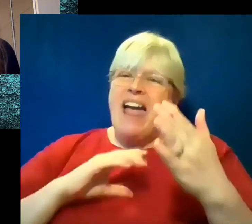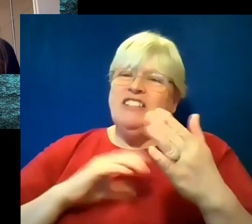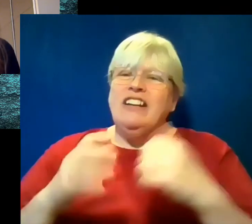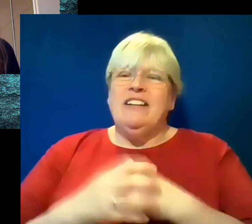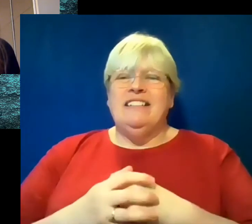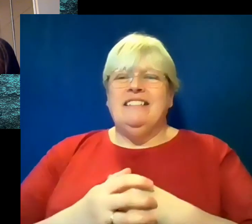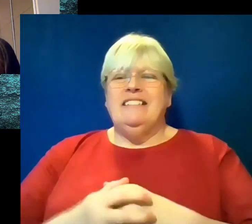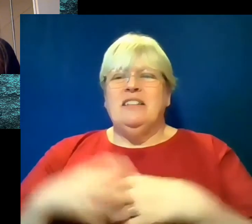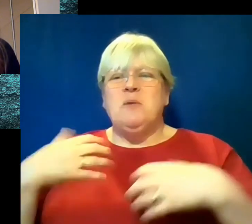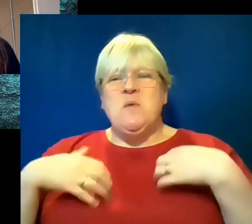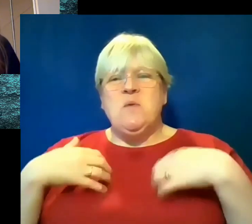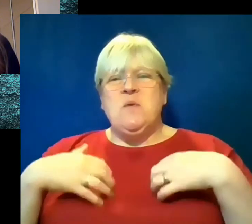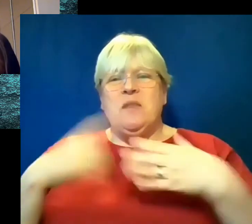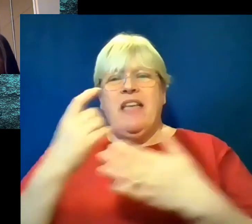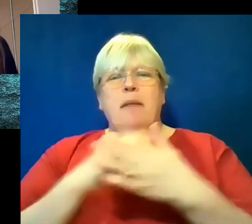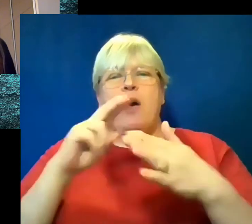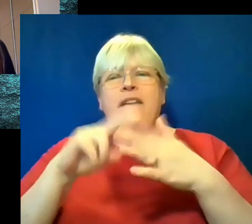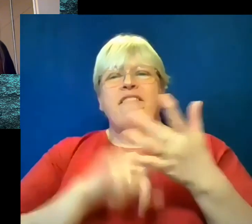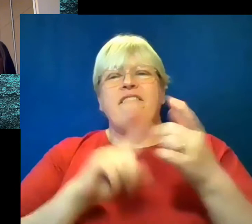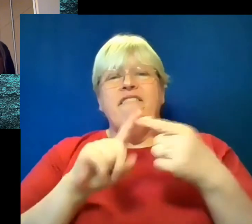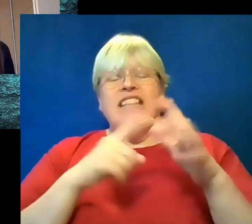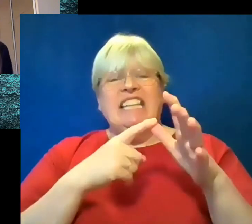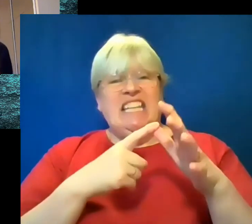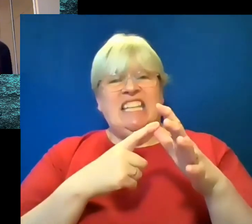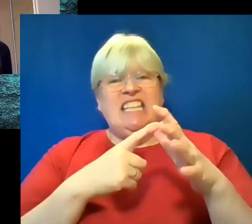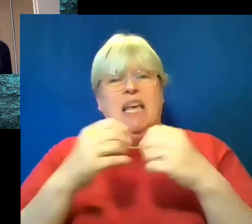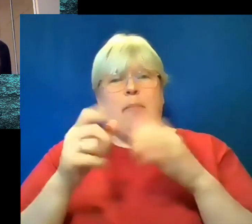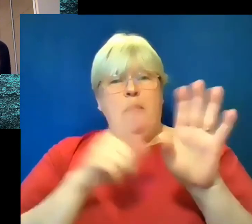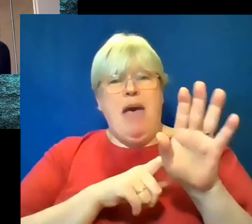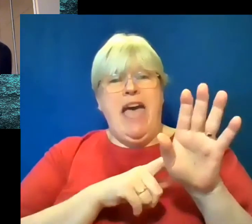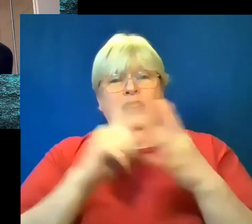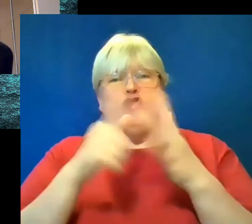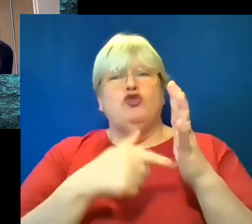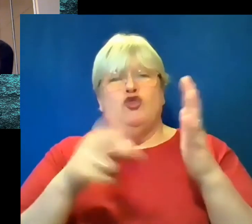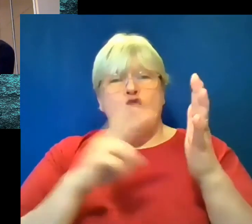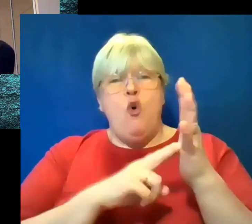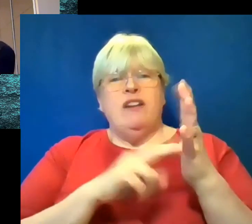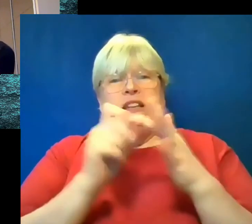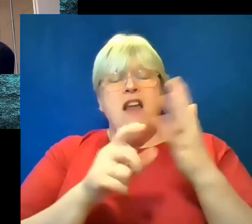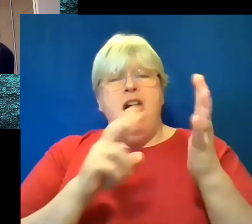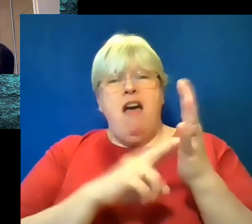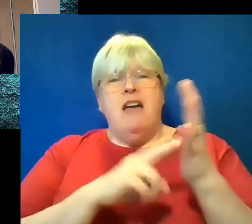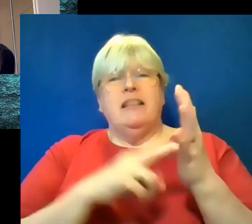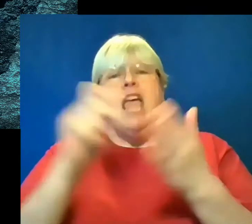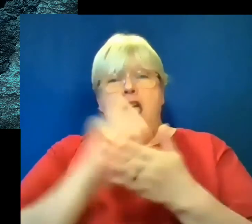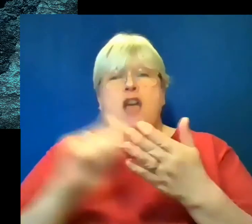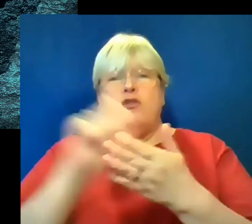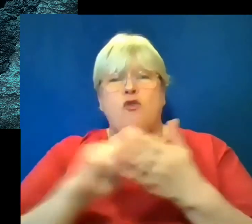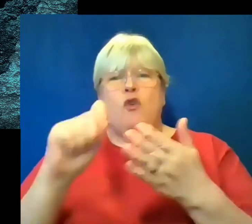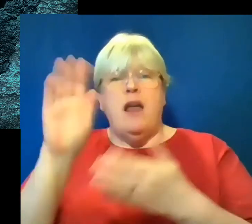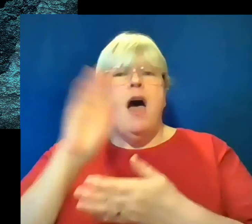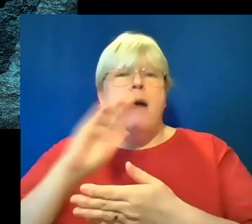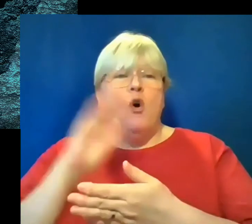on The Flea by John Donne, who, for those of you out there who don't know, John Donne did write a